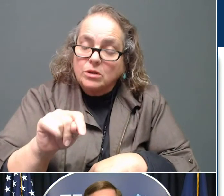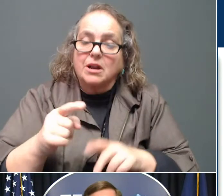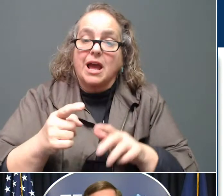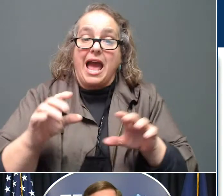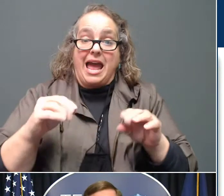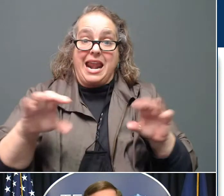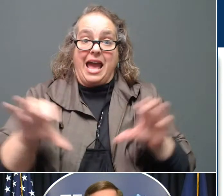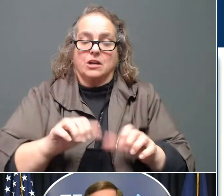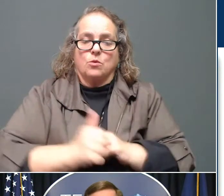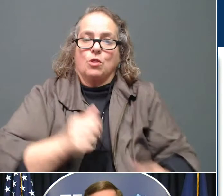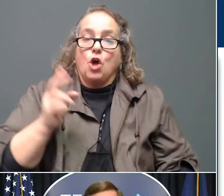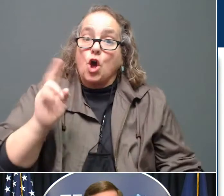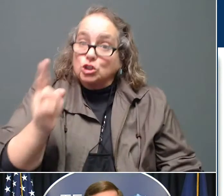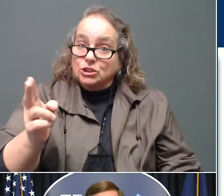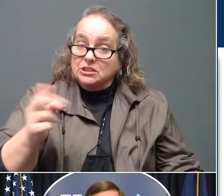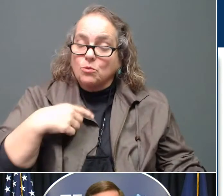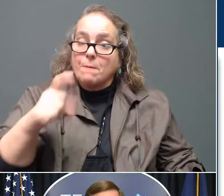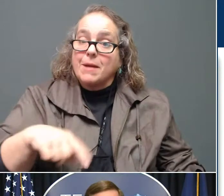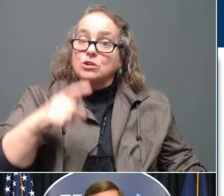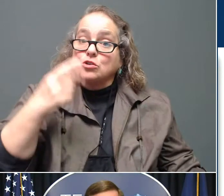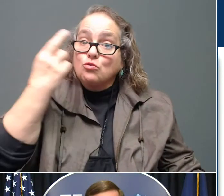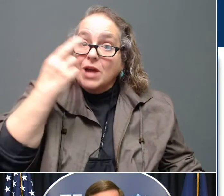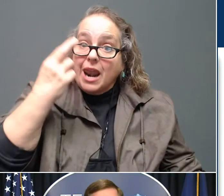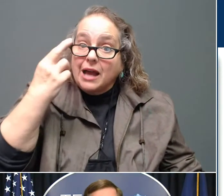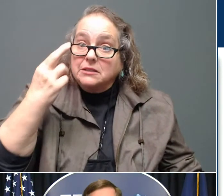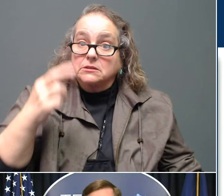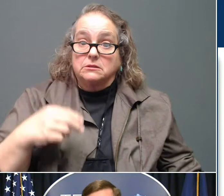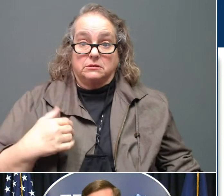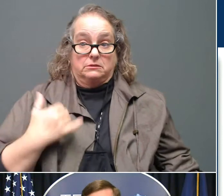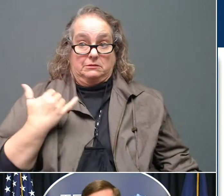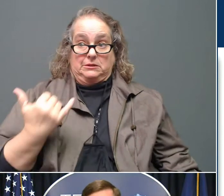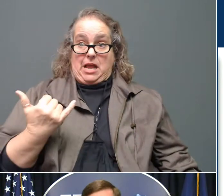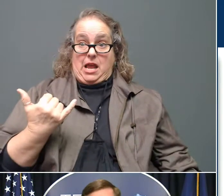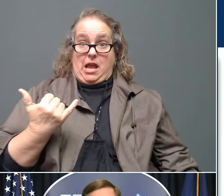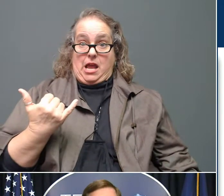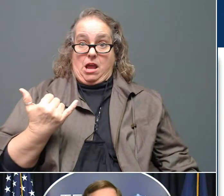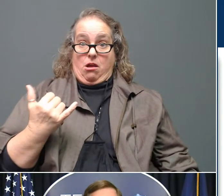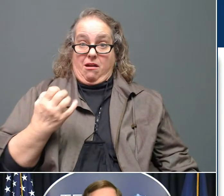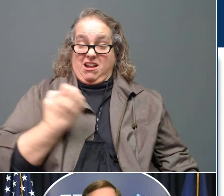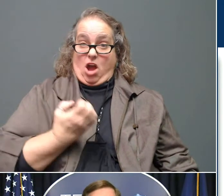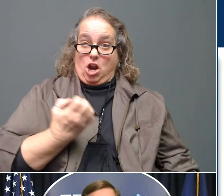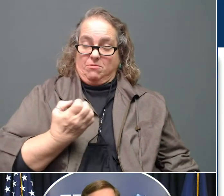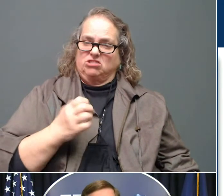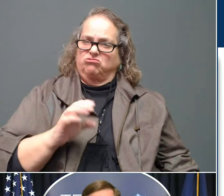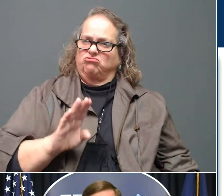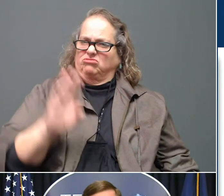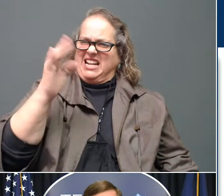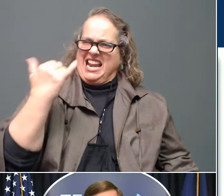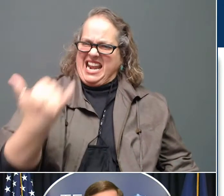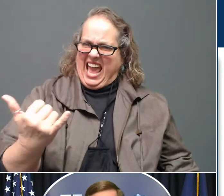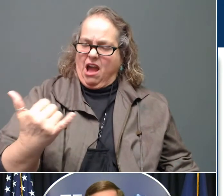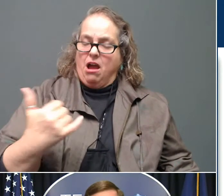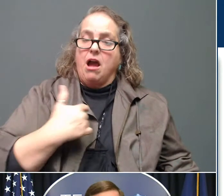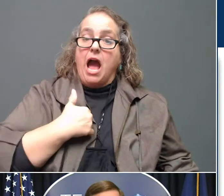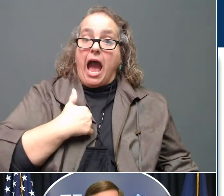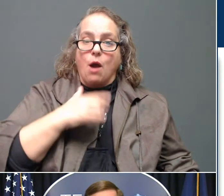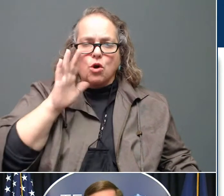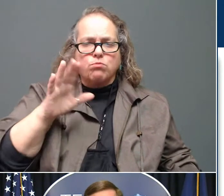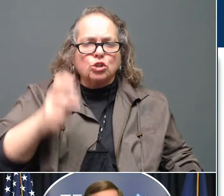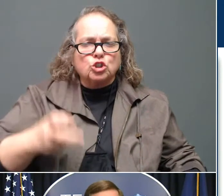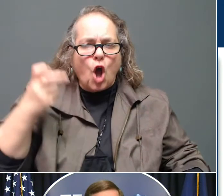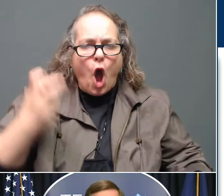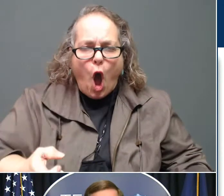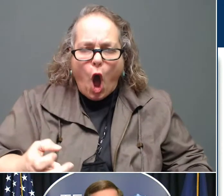got to realize that the post-COVID economy is being created right now. And I, for one, am going to push as hard as we can to create as